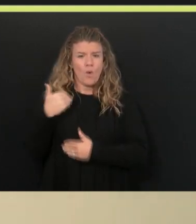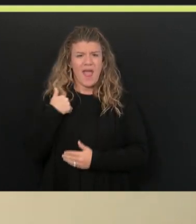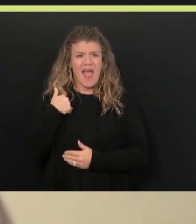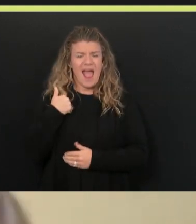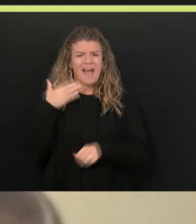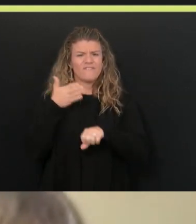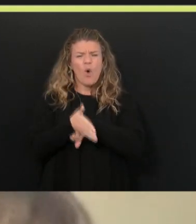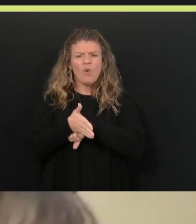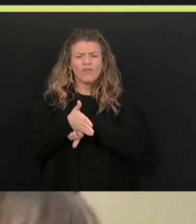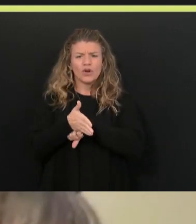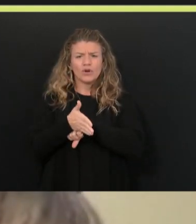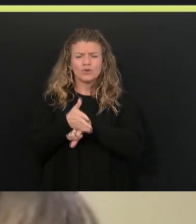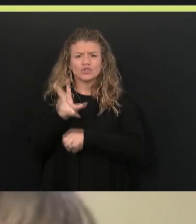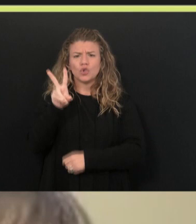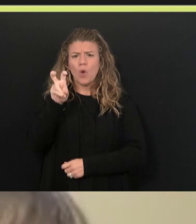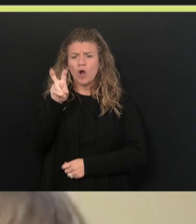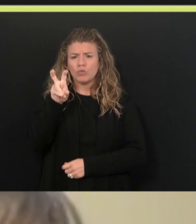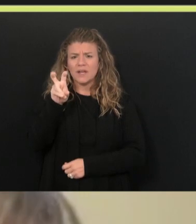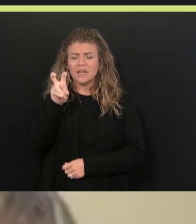over 200